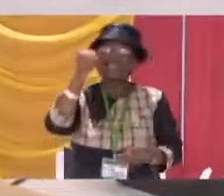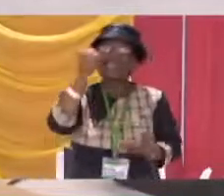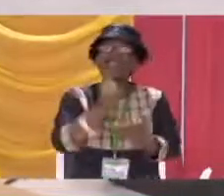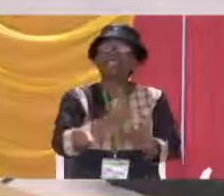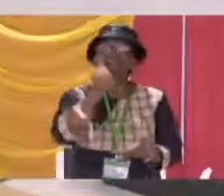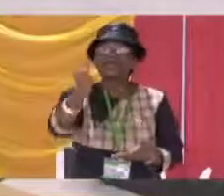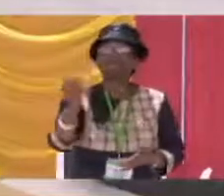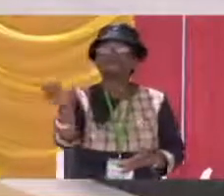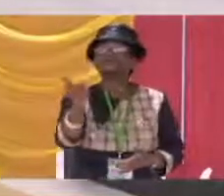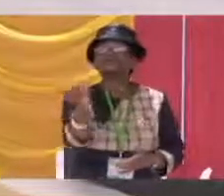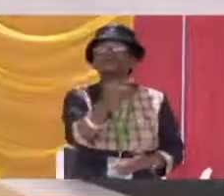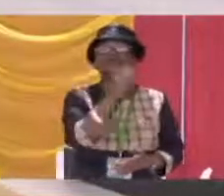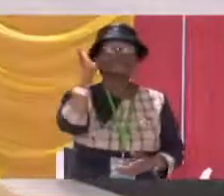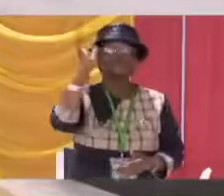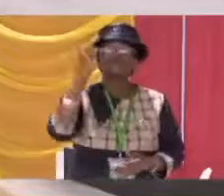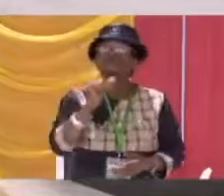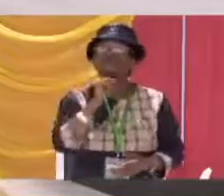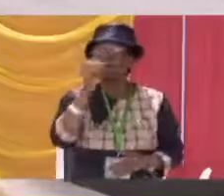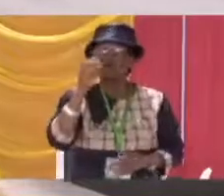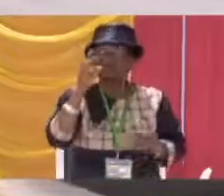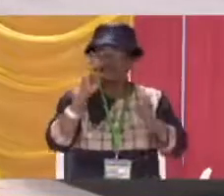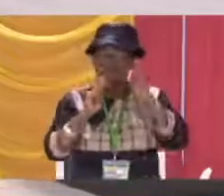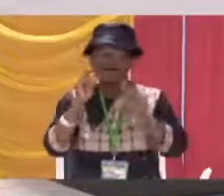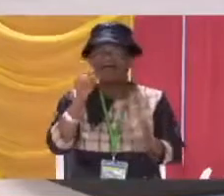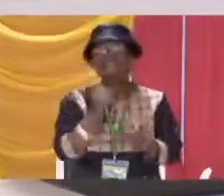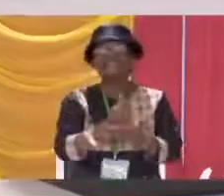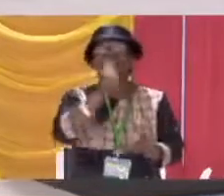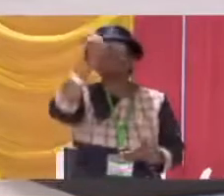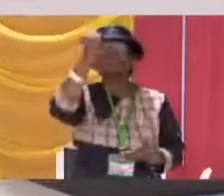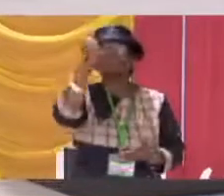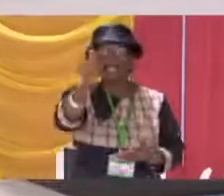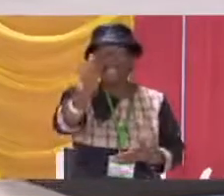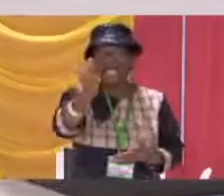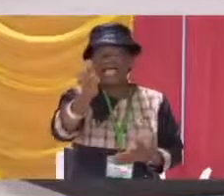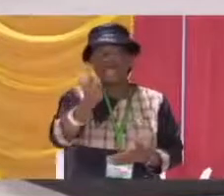Ẹ ò ní rogun ẹkún. Ẹ ní rogun òṣè.